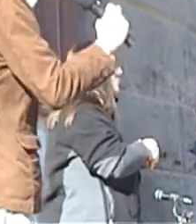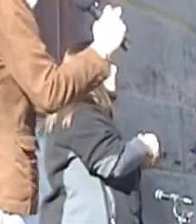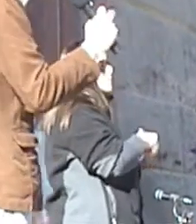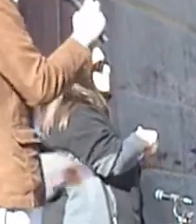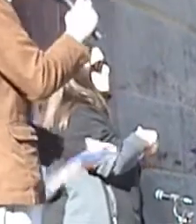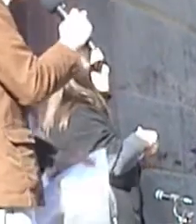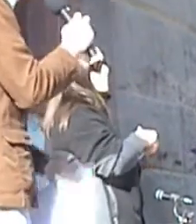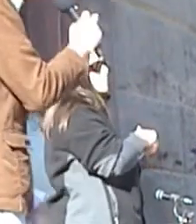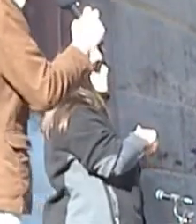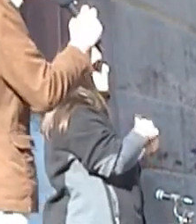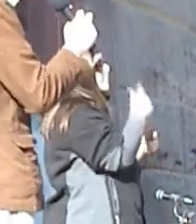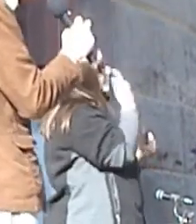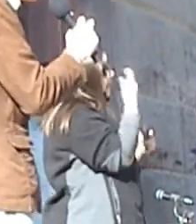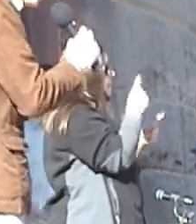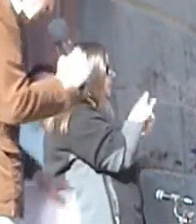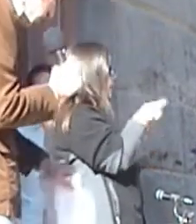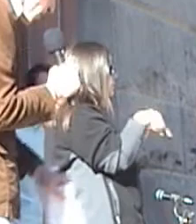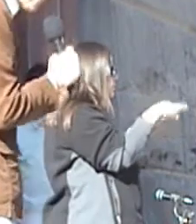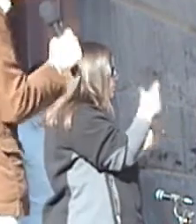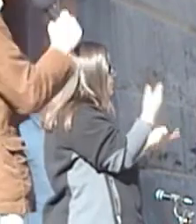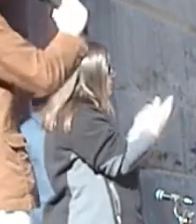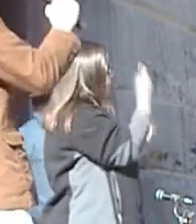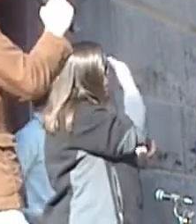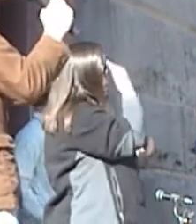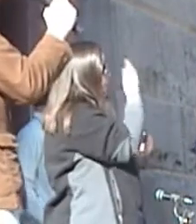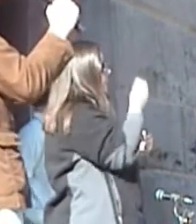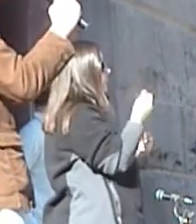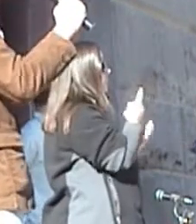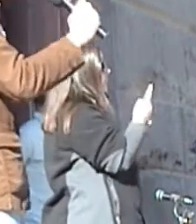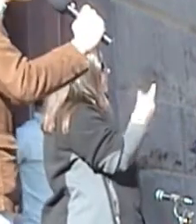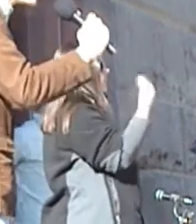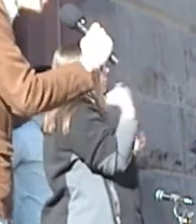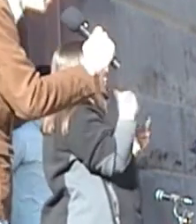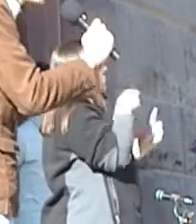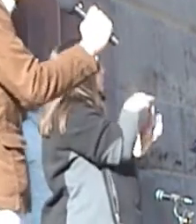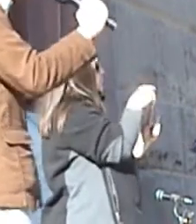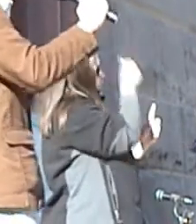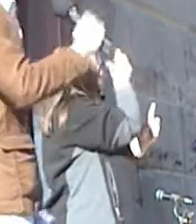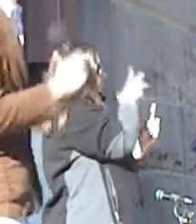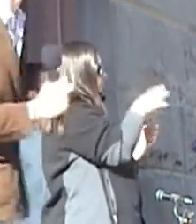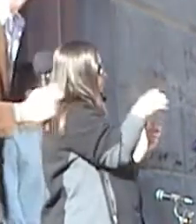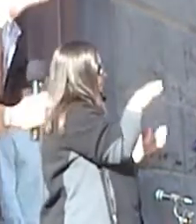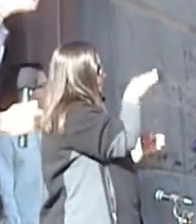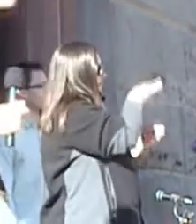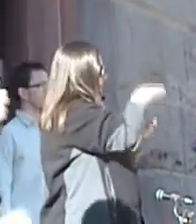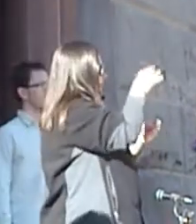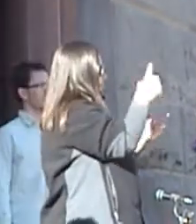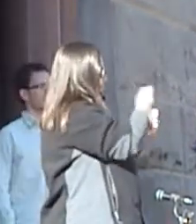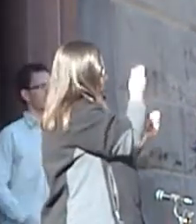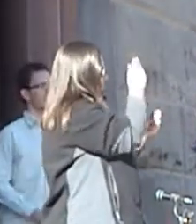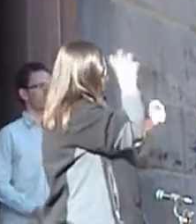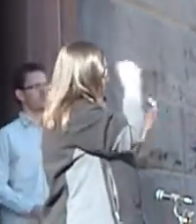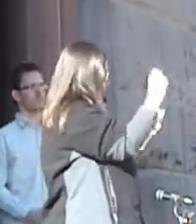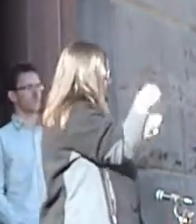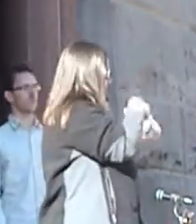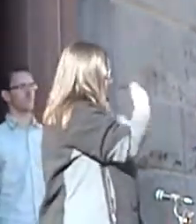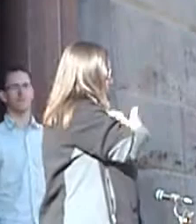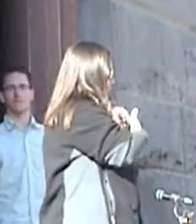Because, as you might know, a couple weeks ago, a certain man was elected president of this country.